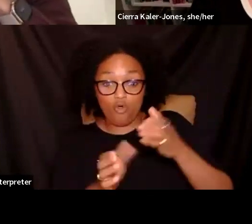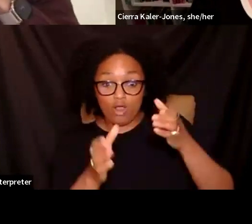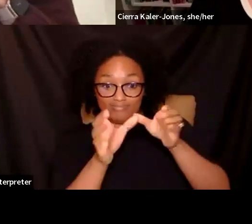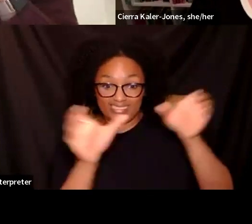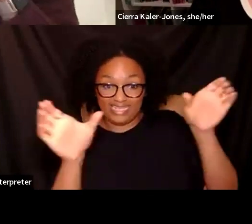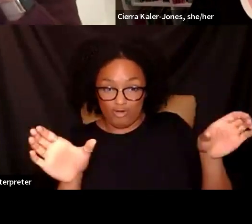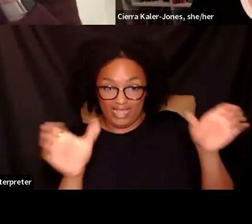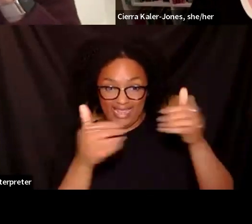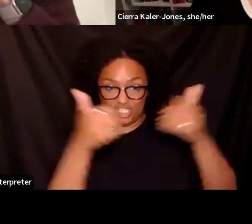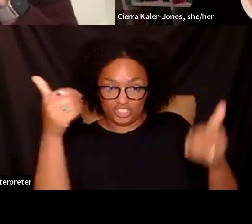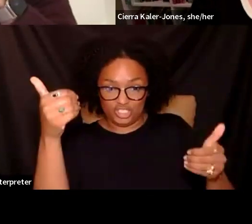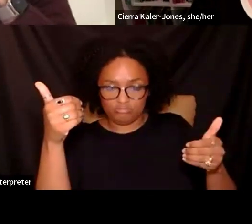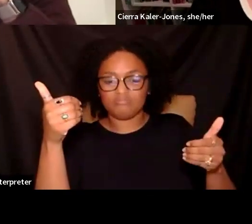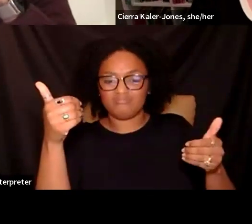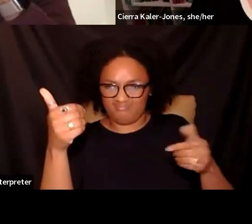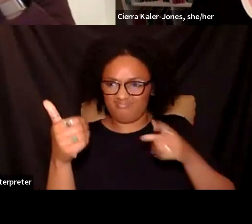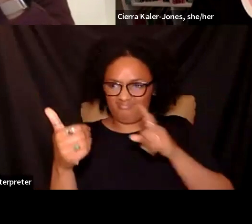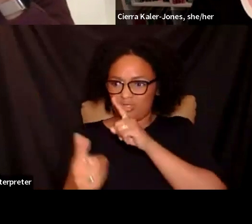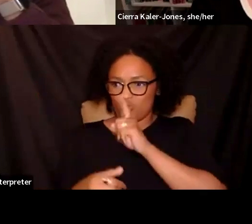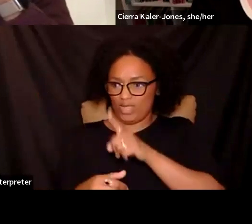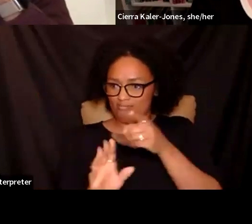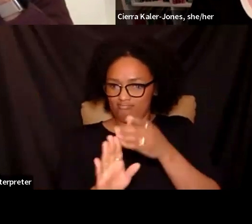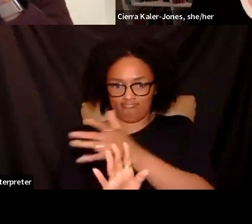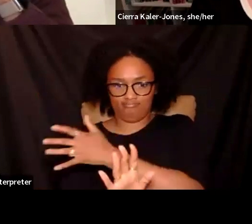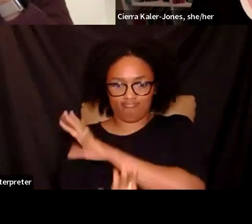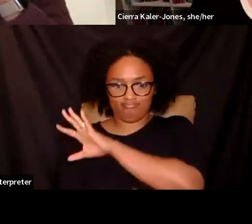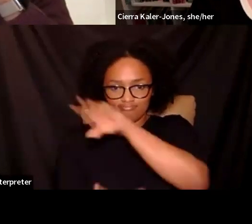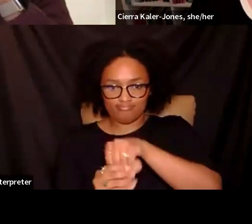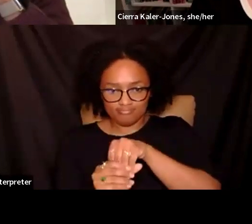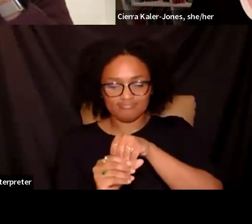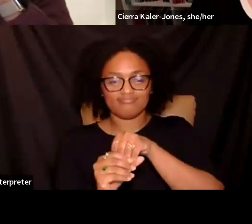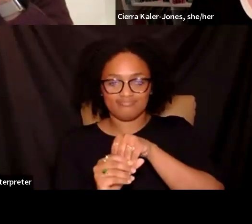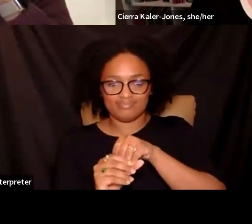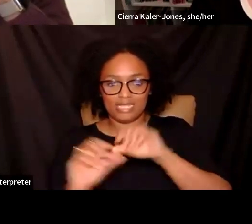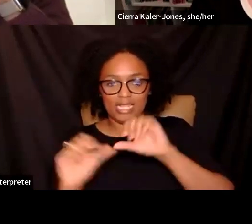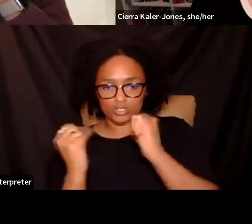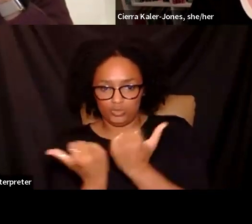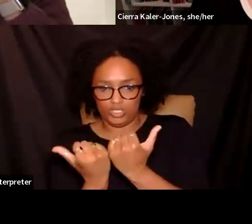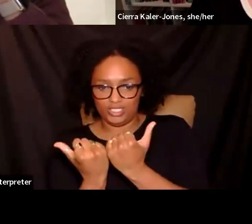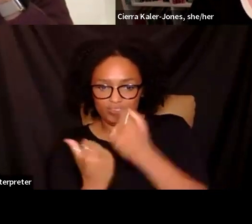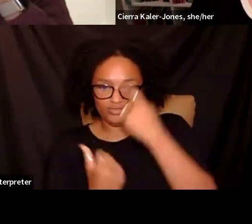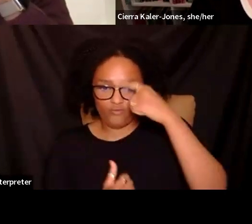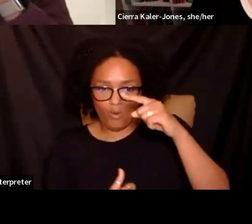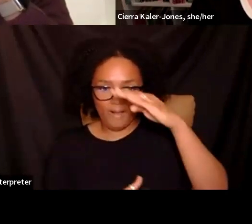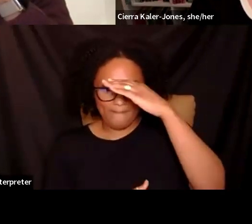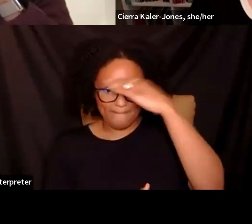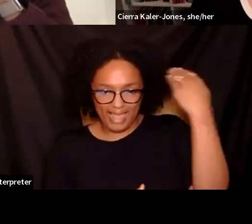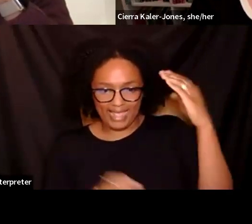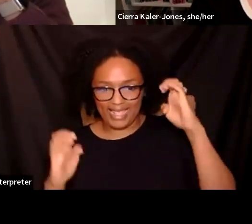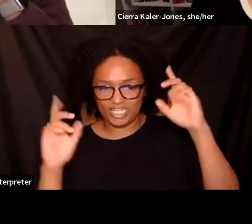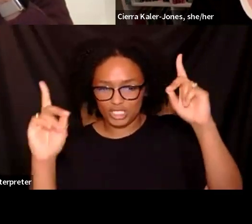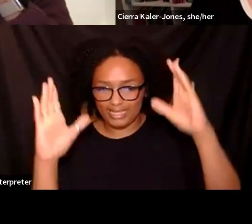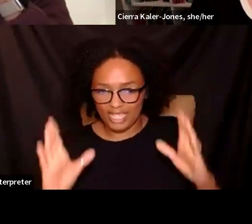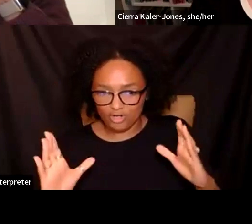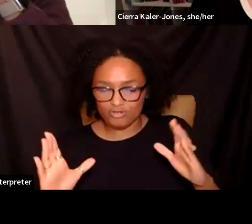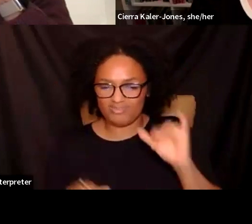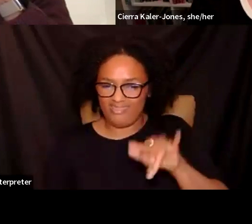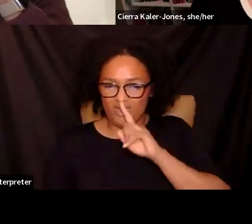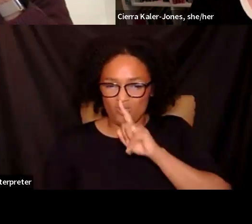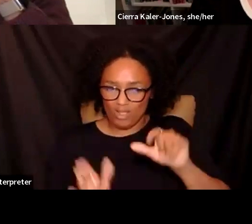these organizations, and these institutions. And that is an indication, right, of the